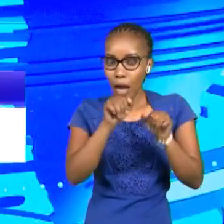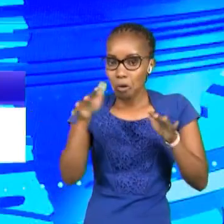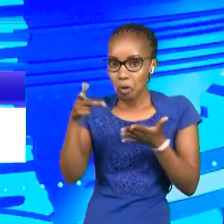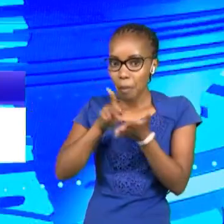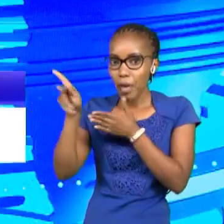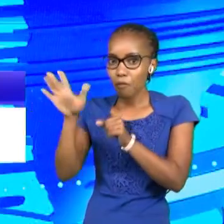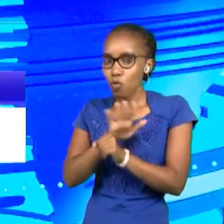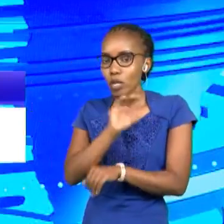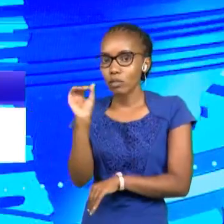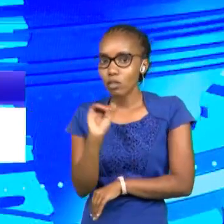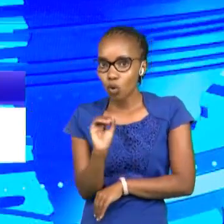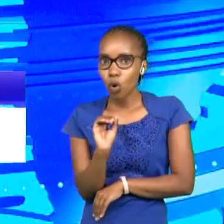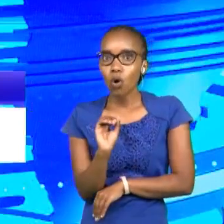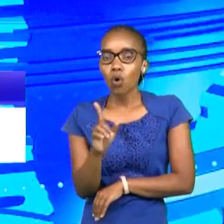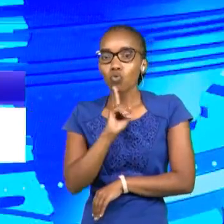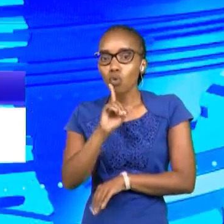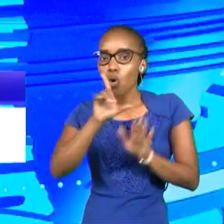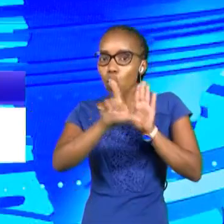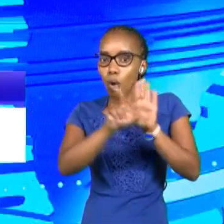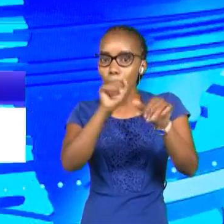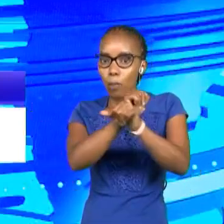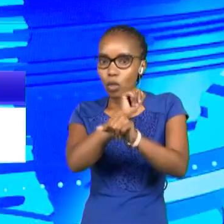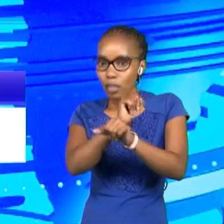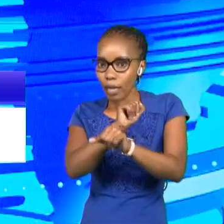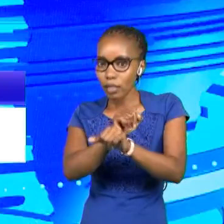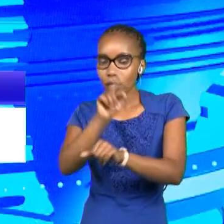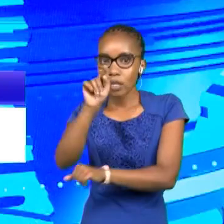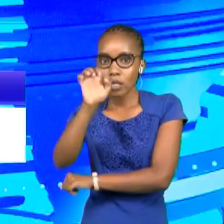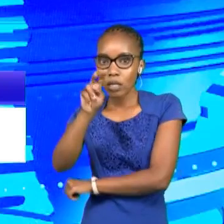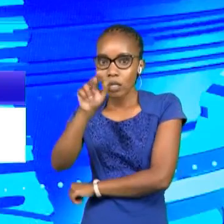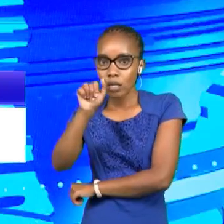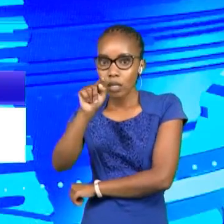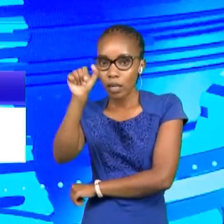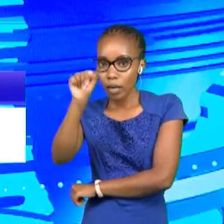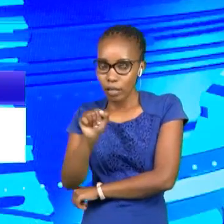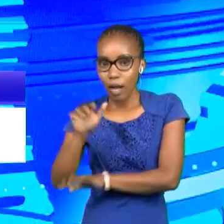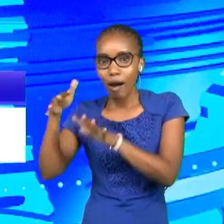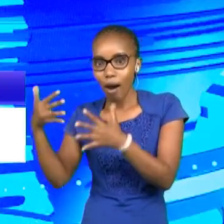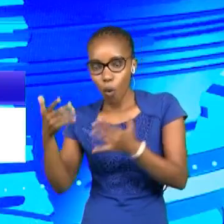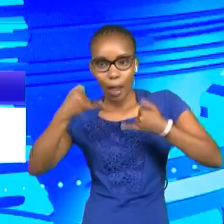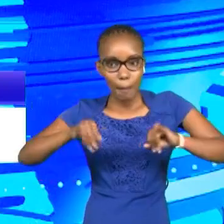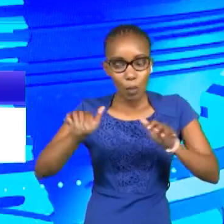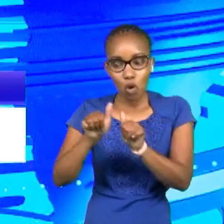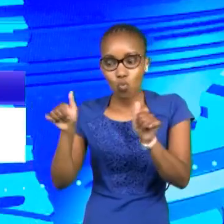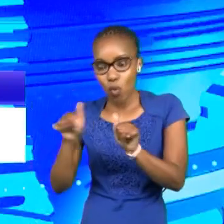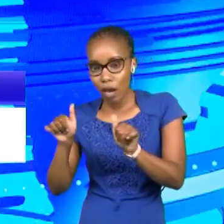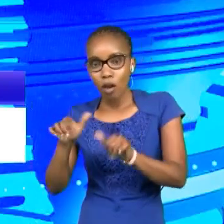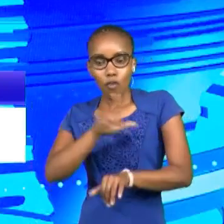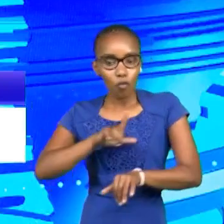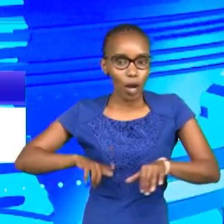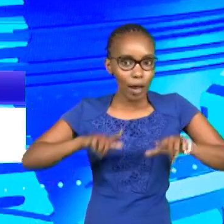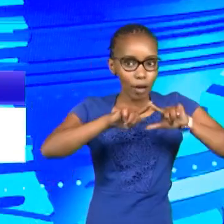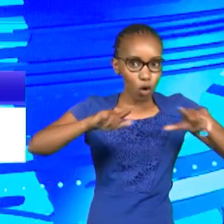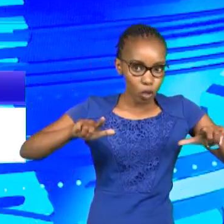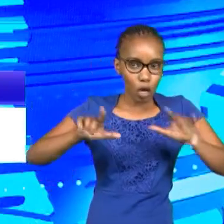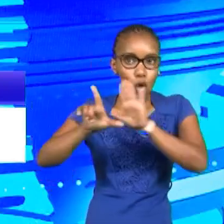of your deposit. So how does the commercial law protecting tenants? Are they well implemented for landlords? How are they protected? Under